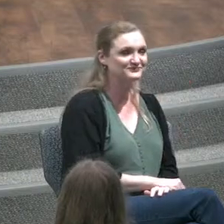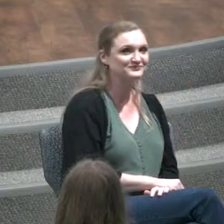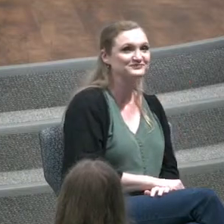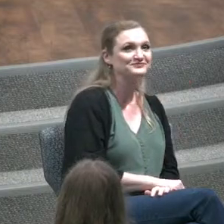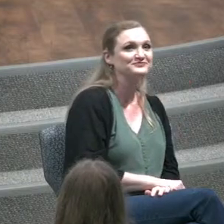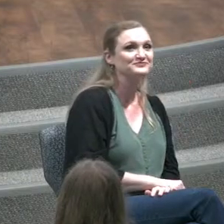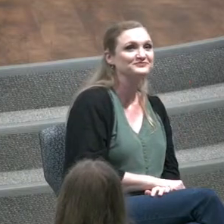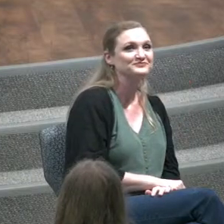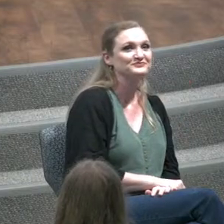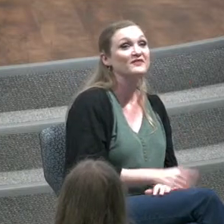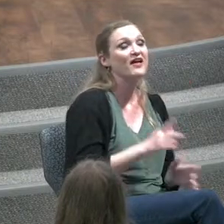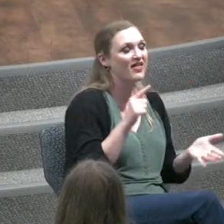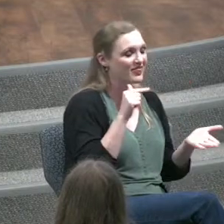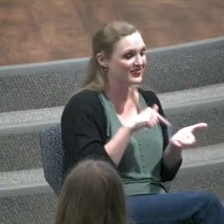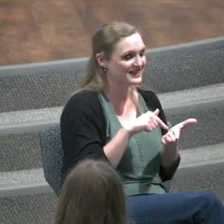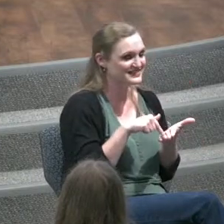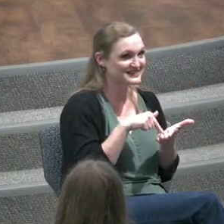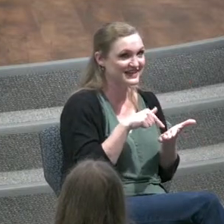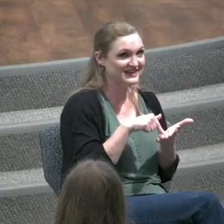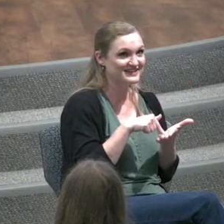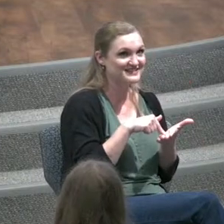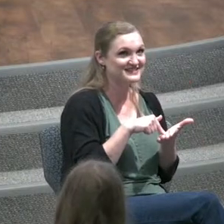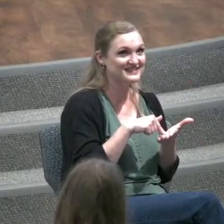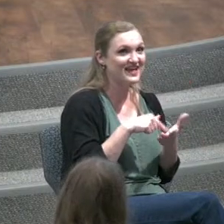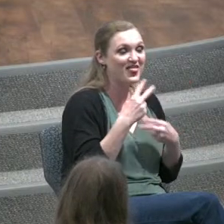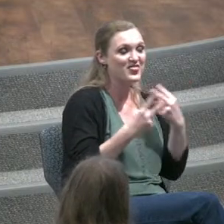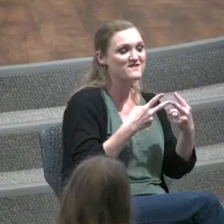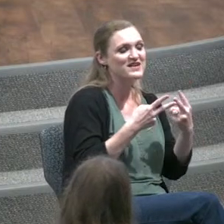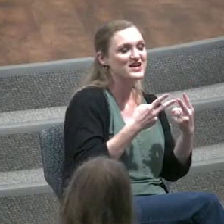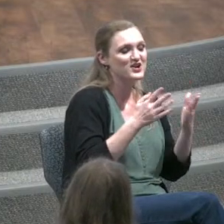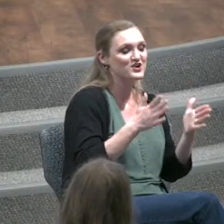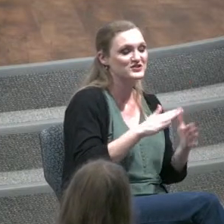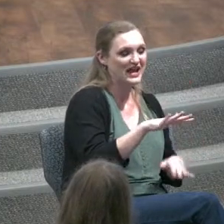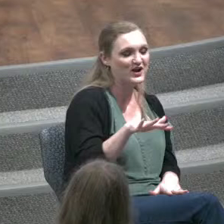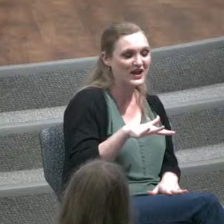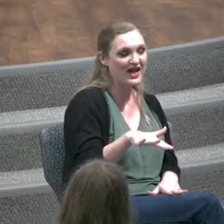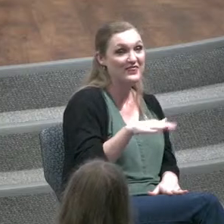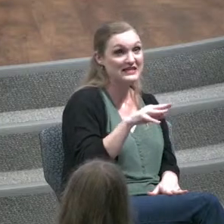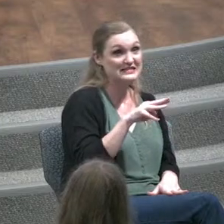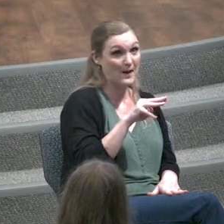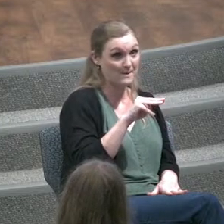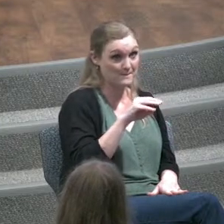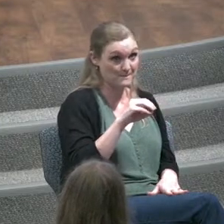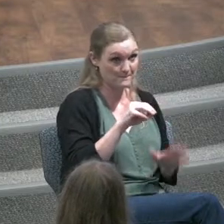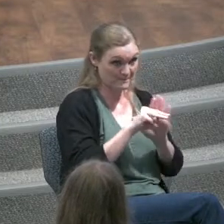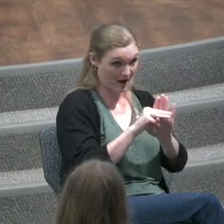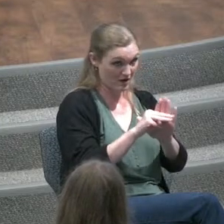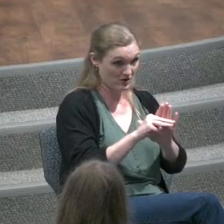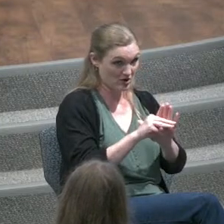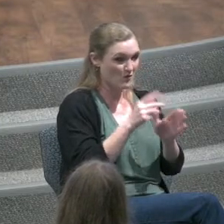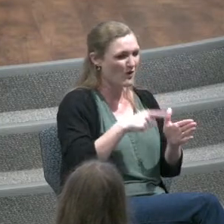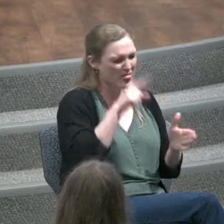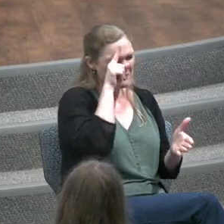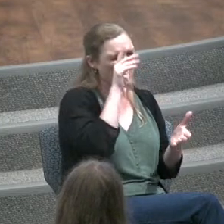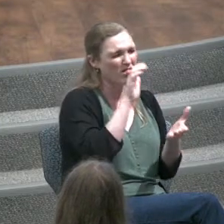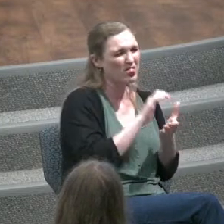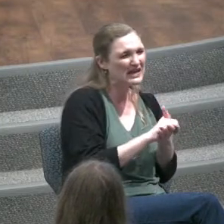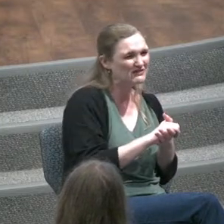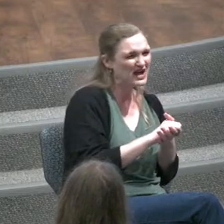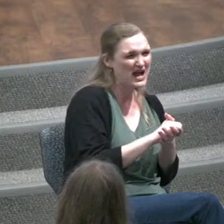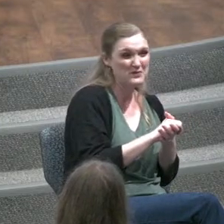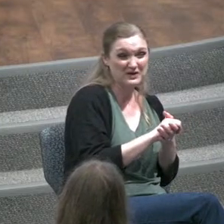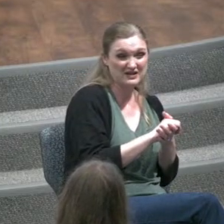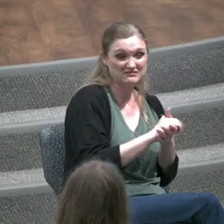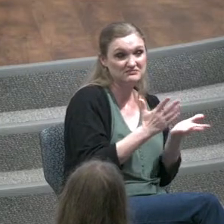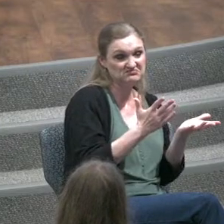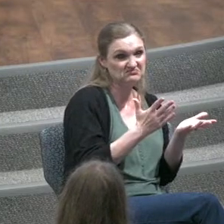go. This is in the kind of visitor center. This is a model of what, they believe, not a